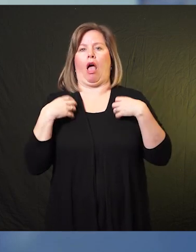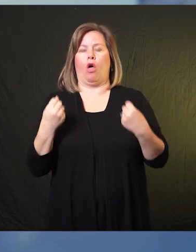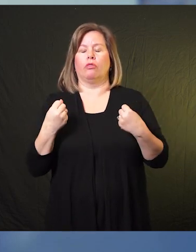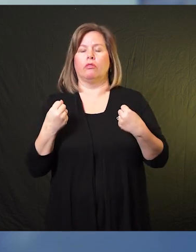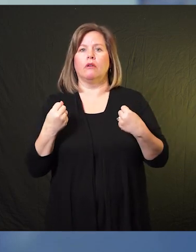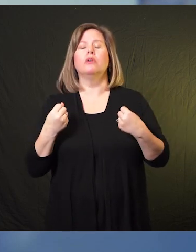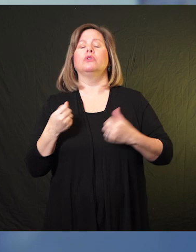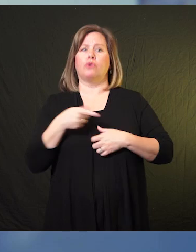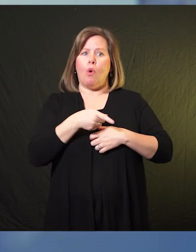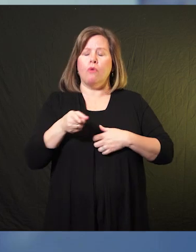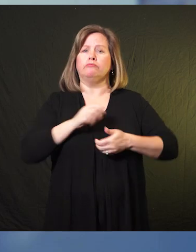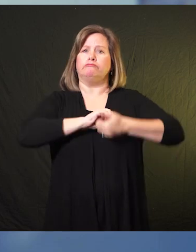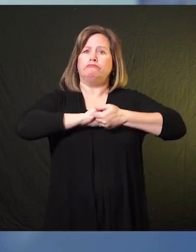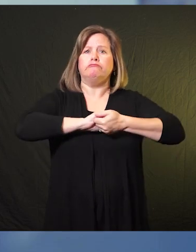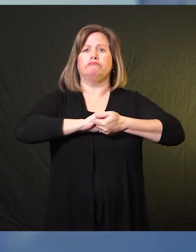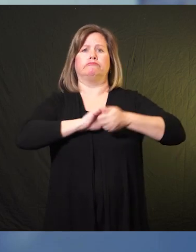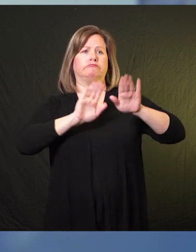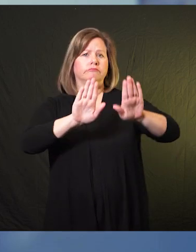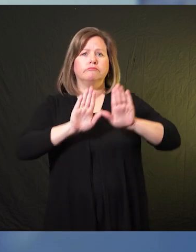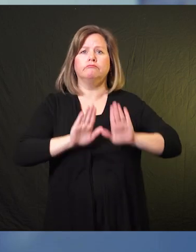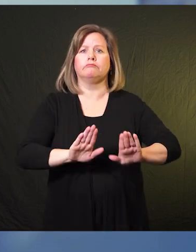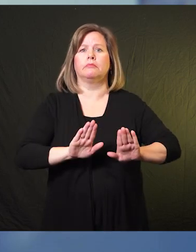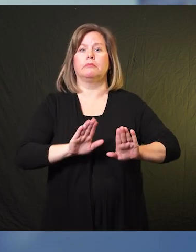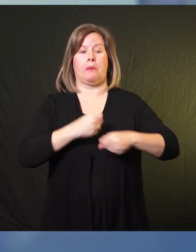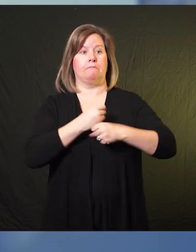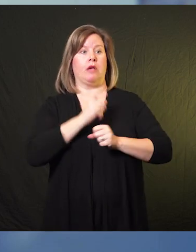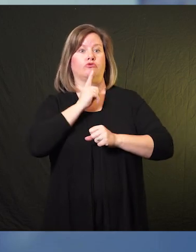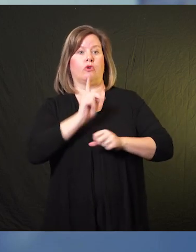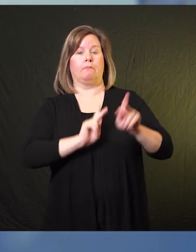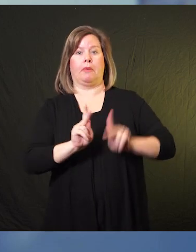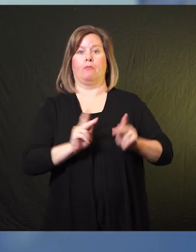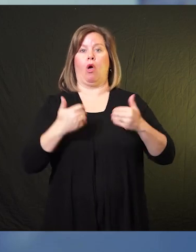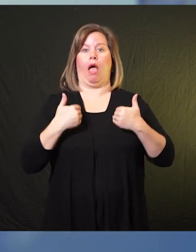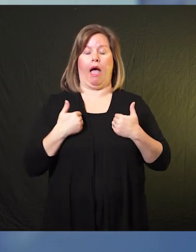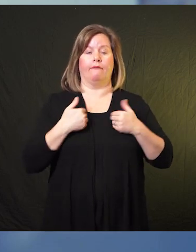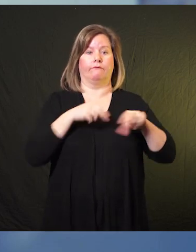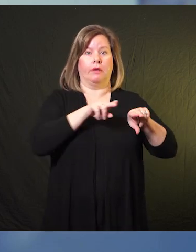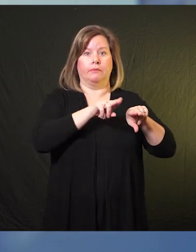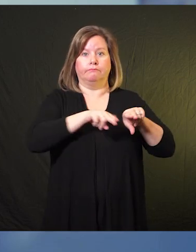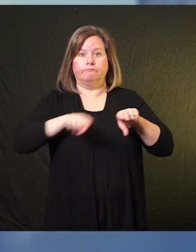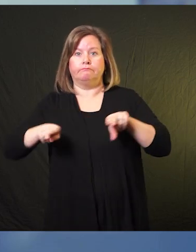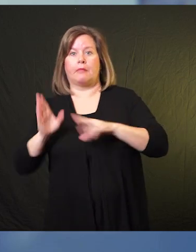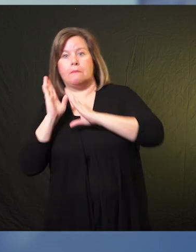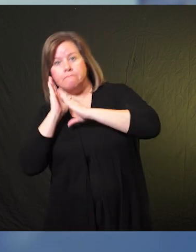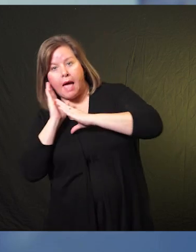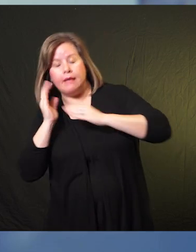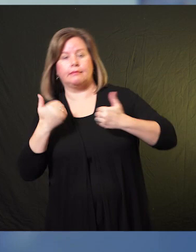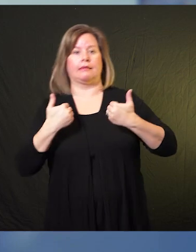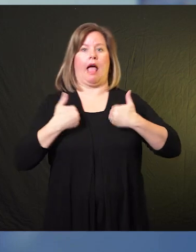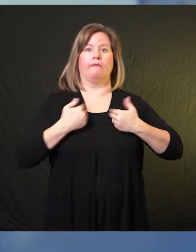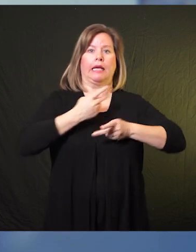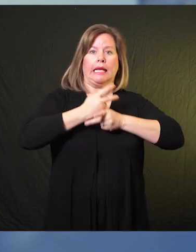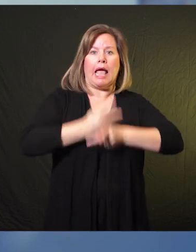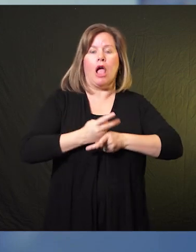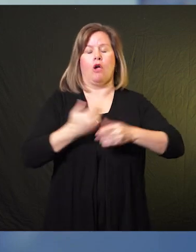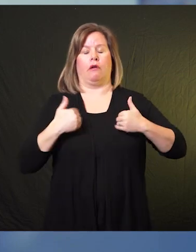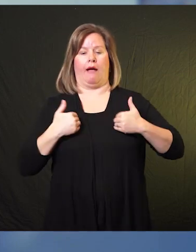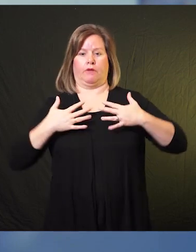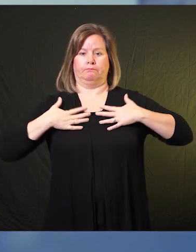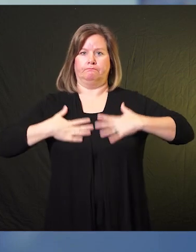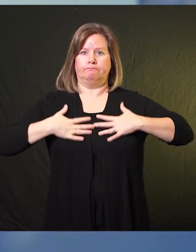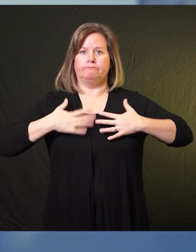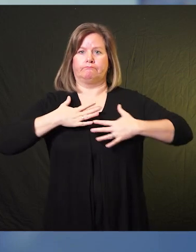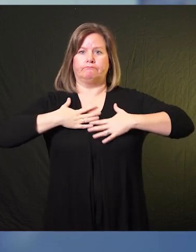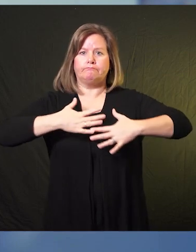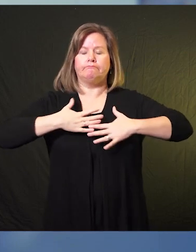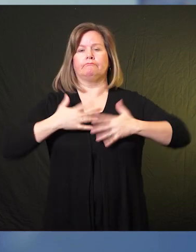COVID-19, making sure that the community has the beds and the ventilators to care for people and that the testing is happening in a timely way. We